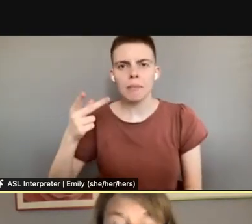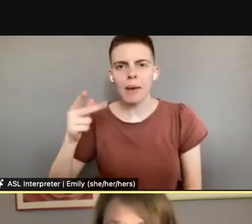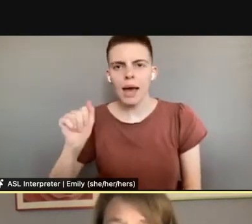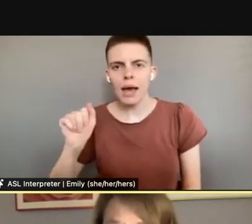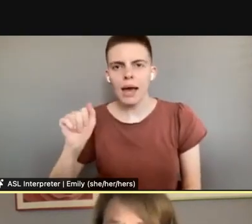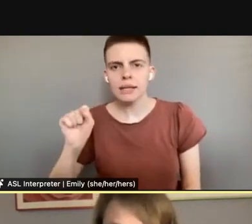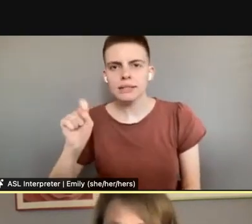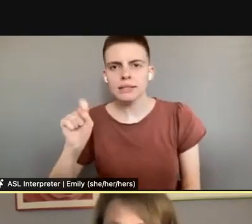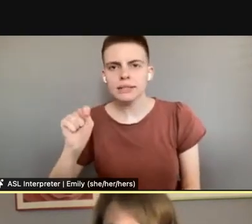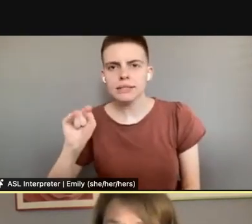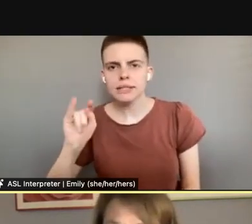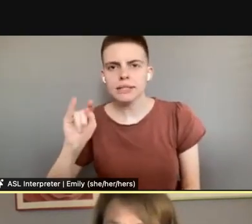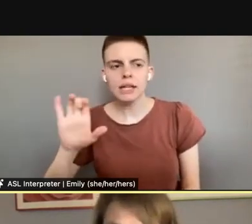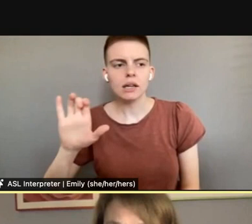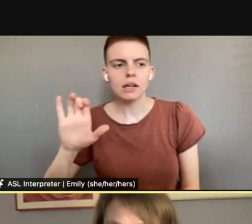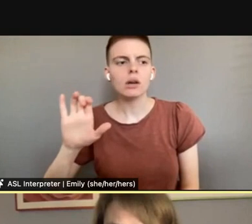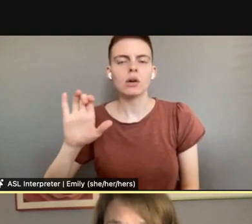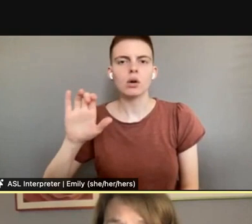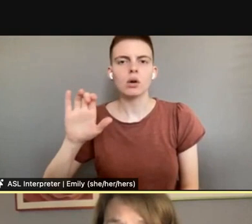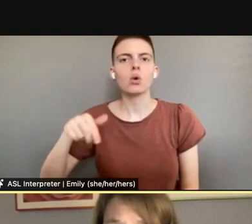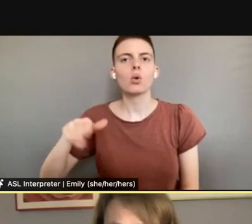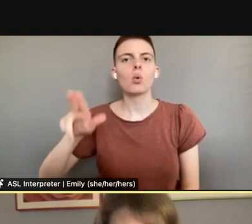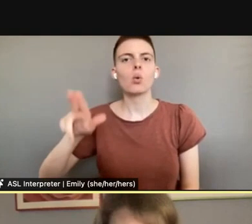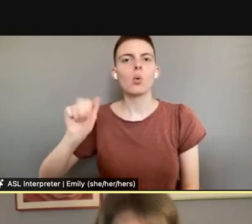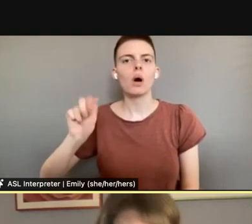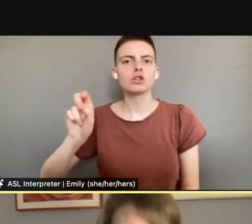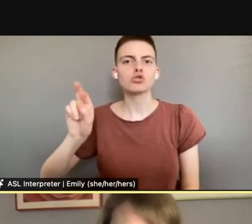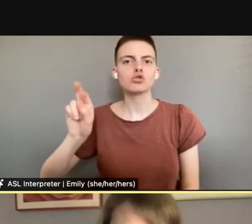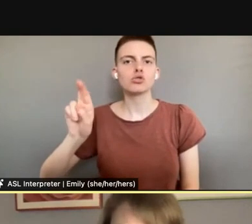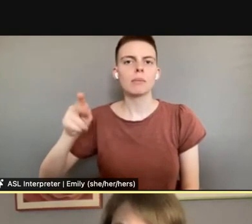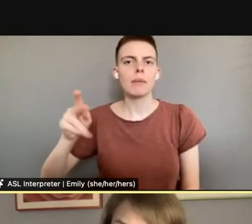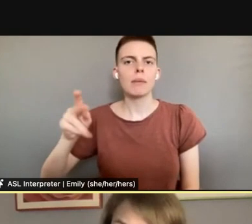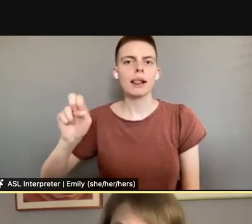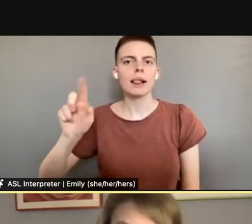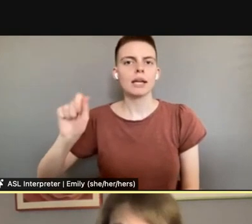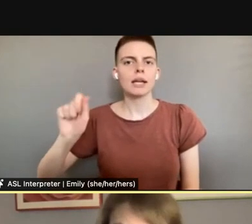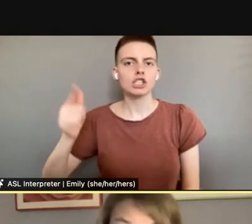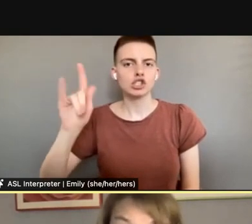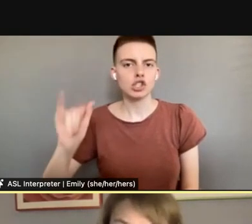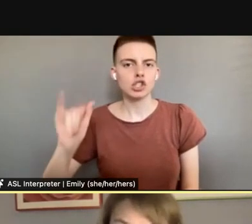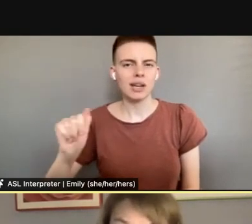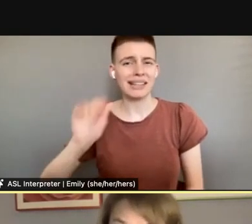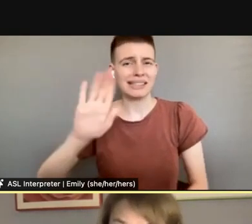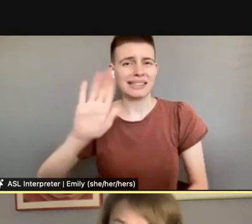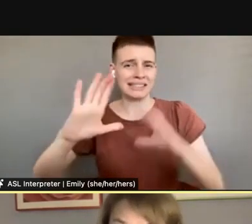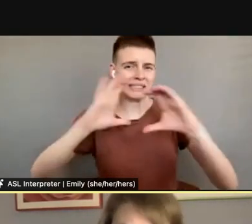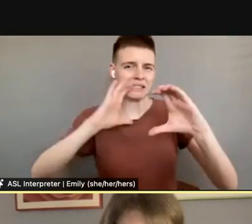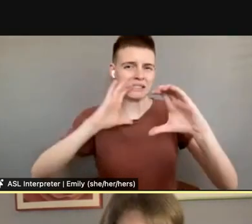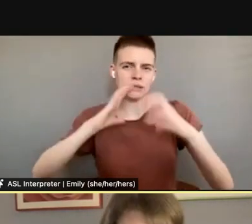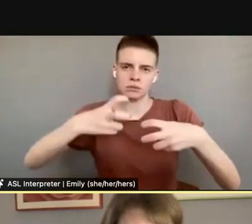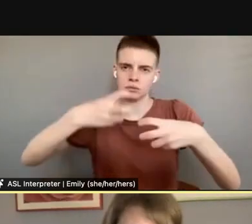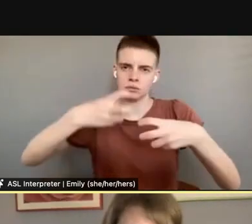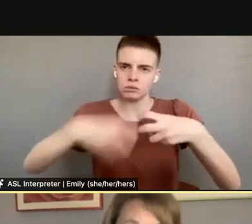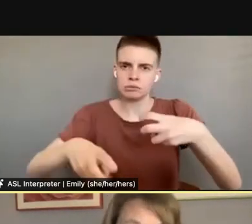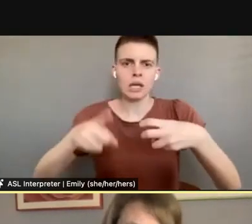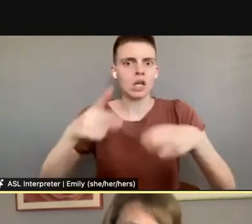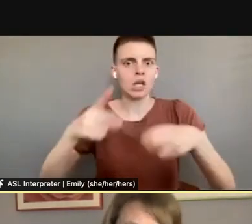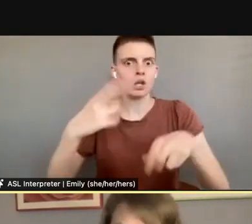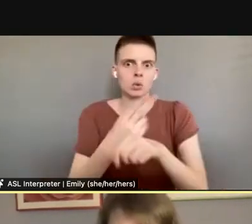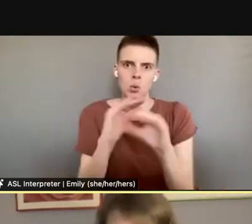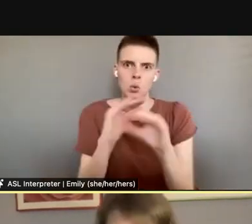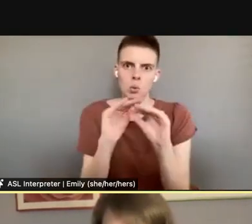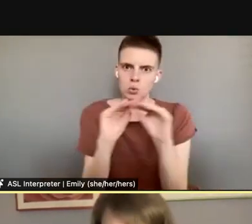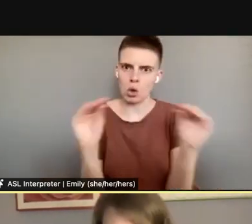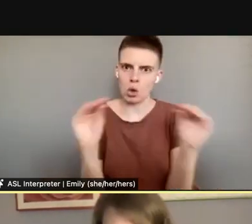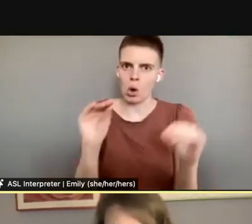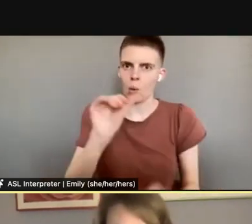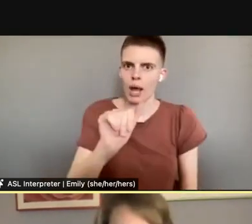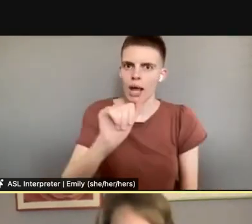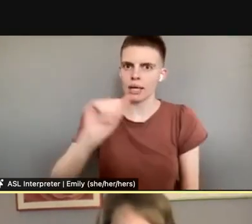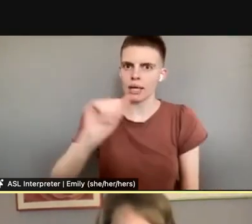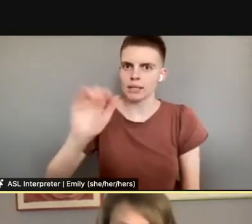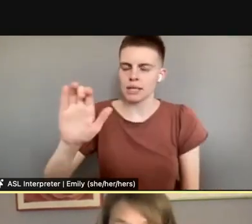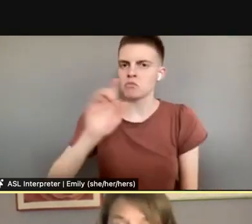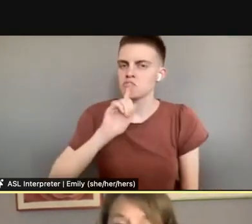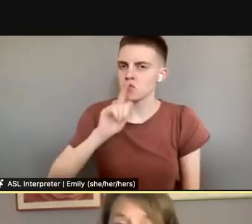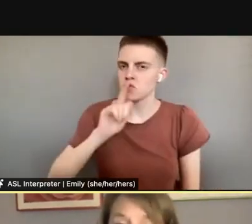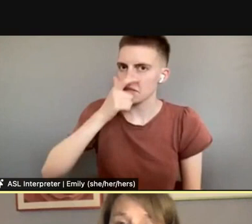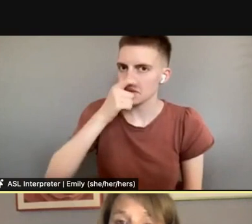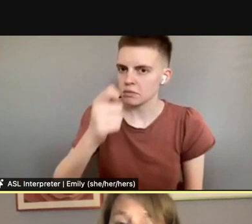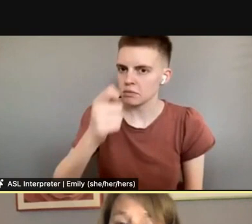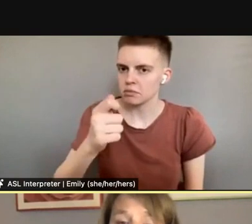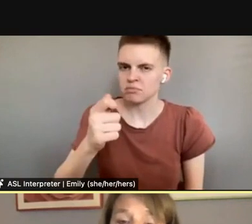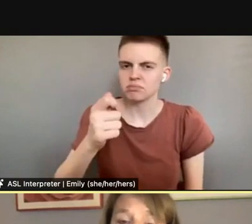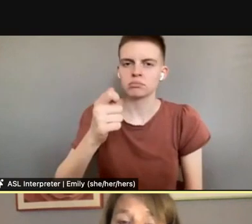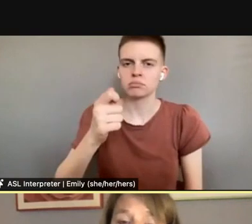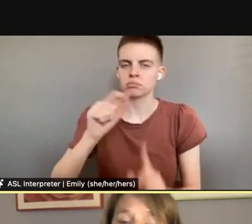his expressive communication is really difficult, and he actually uses no AAC, which is interesting. That's